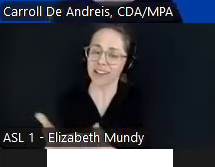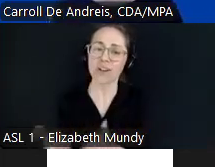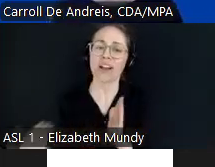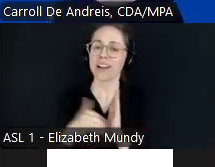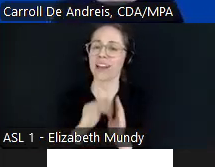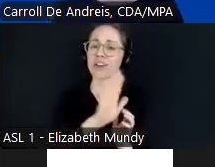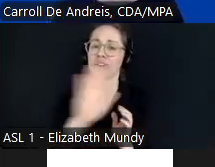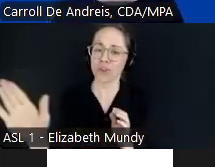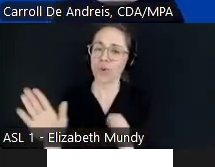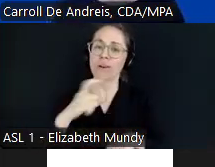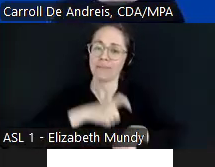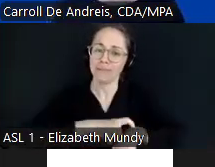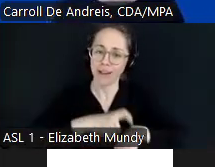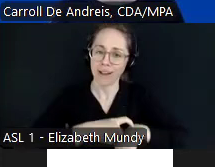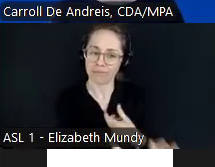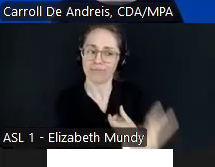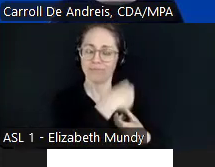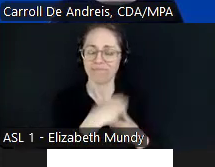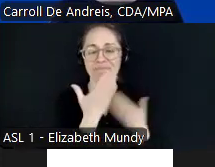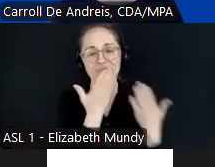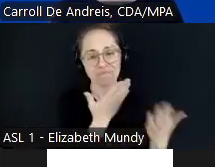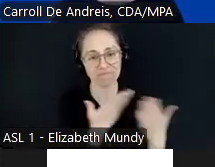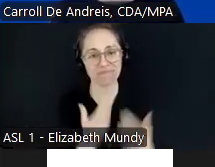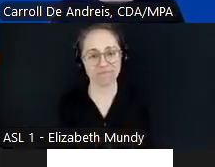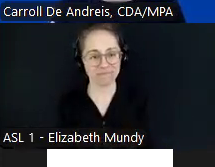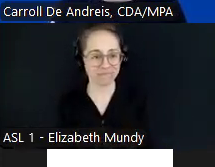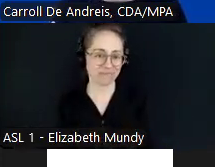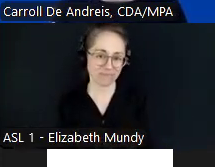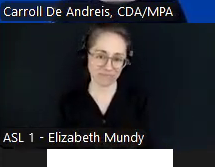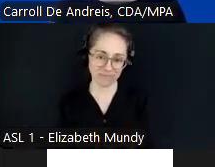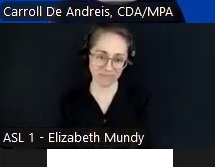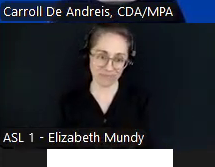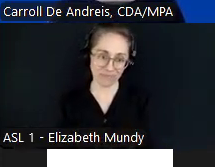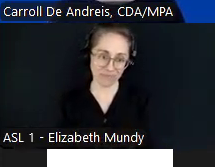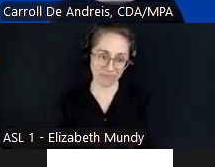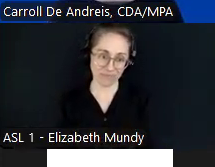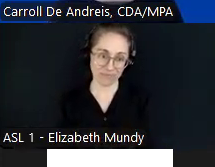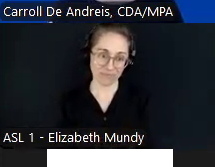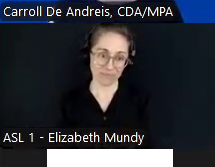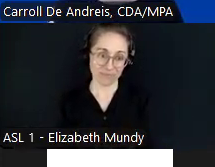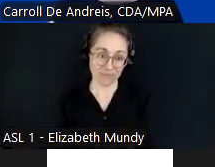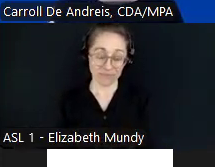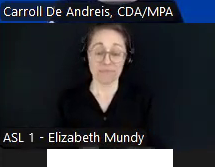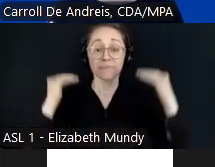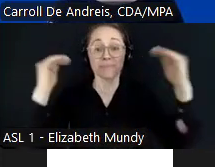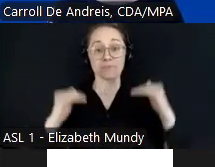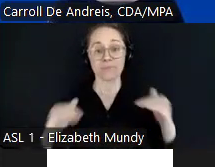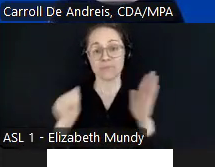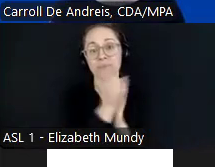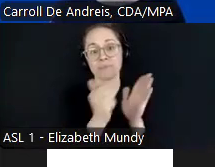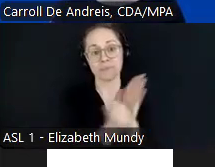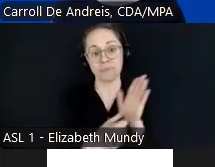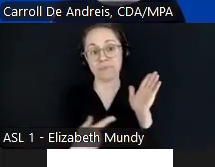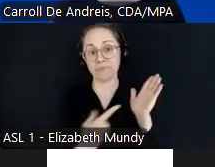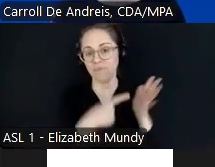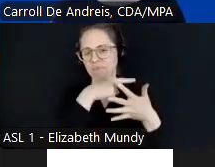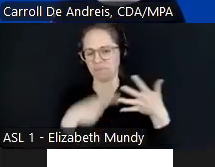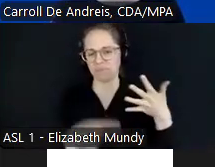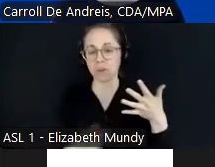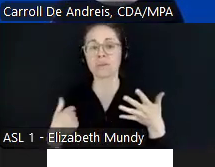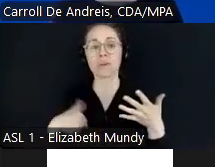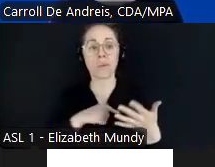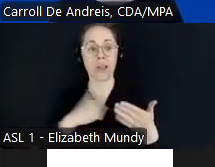that you devote and to this effort. So this is our meeting agenda. We do have opening